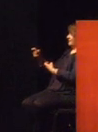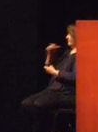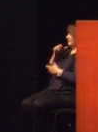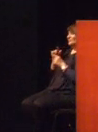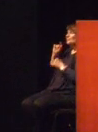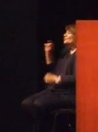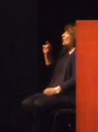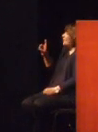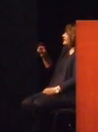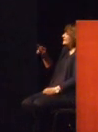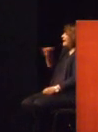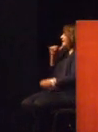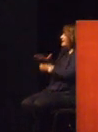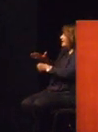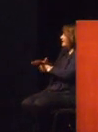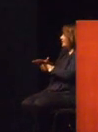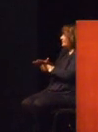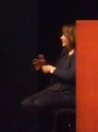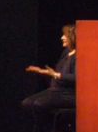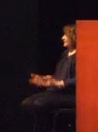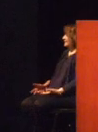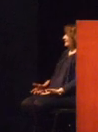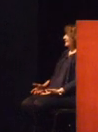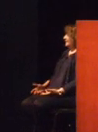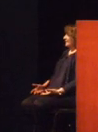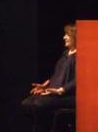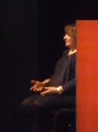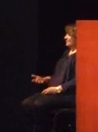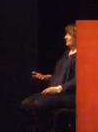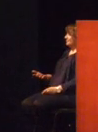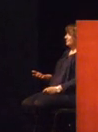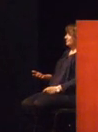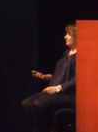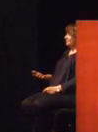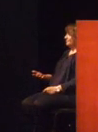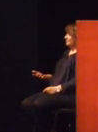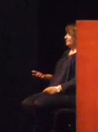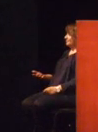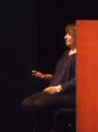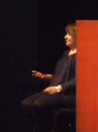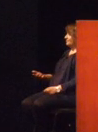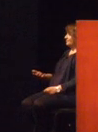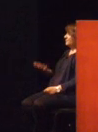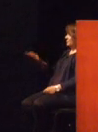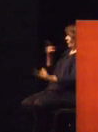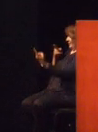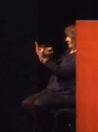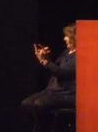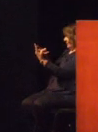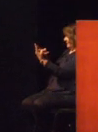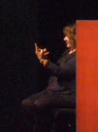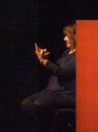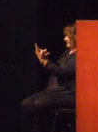data being provided. And so the target that we